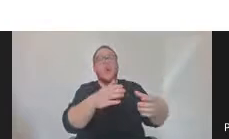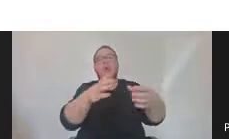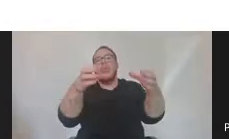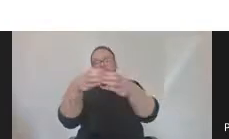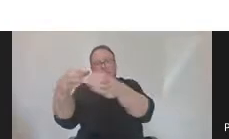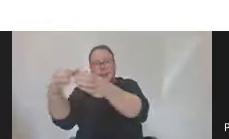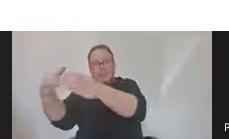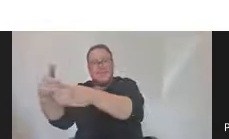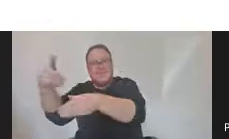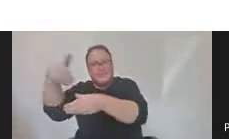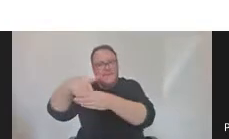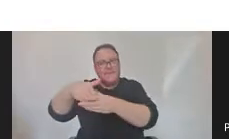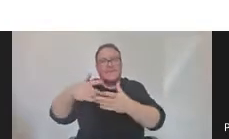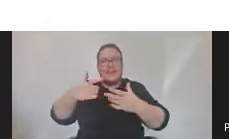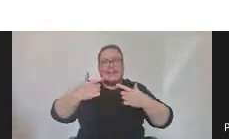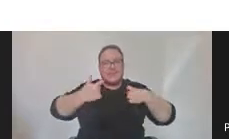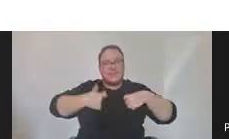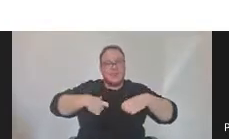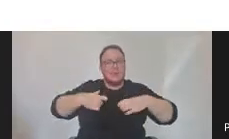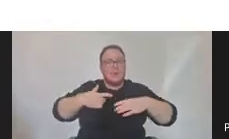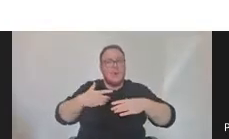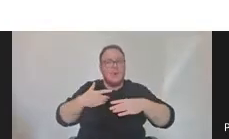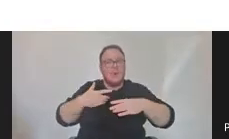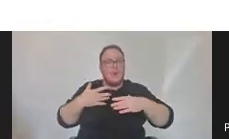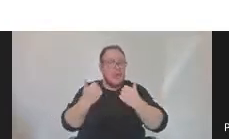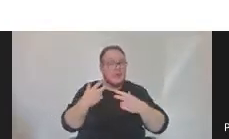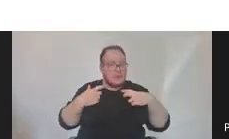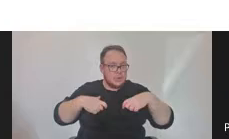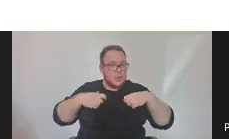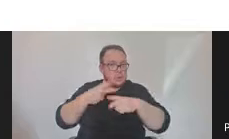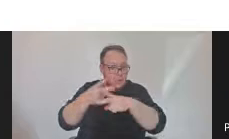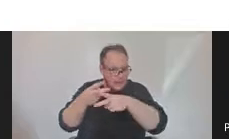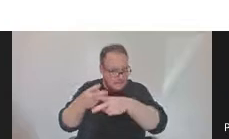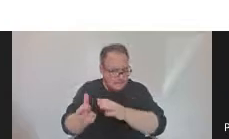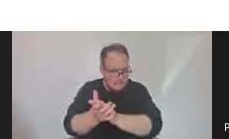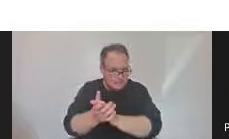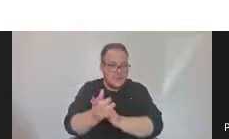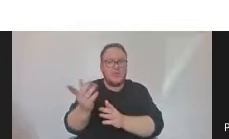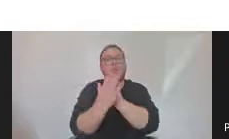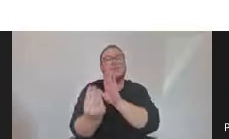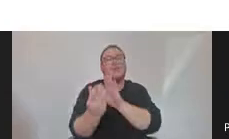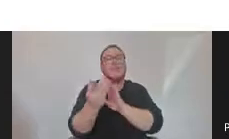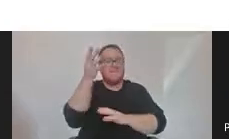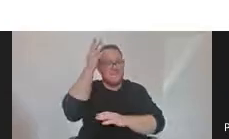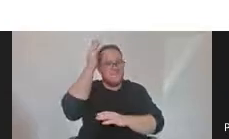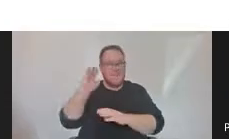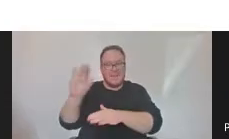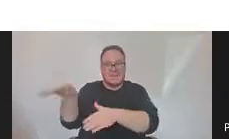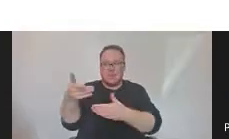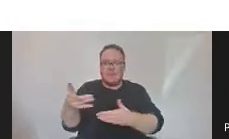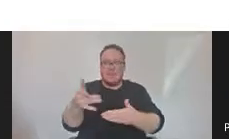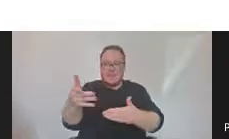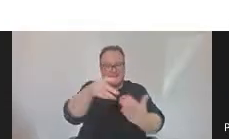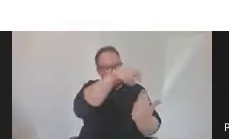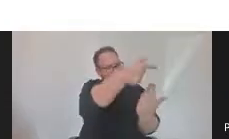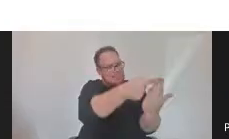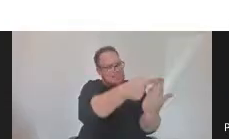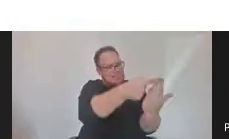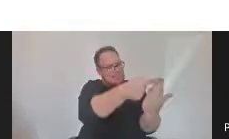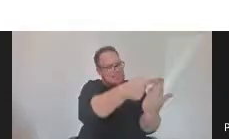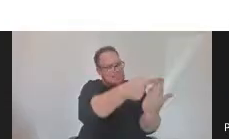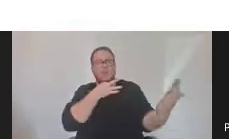social care. So the fire service, for example, hold lists of vulnerable people, and we use those. The